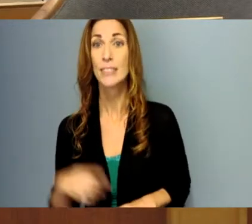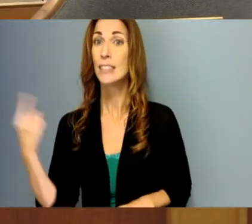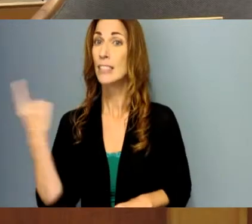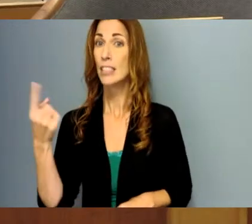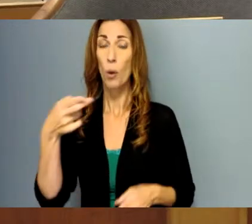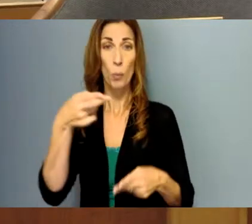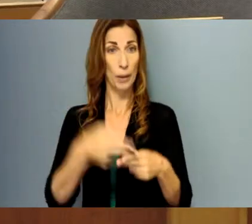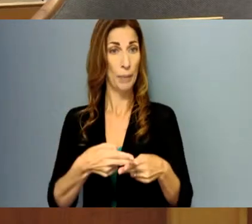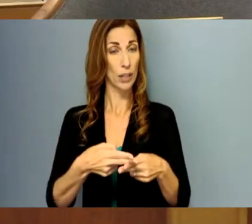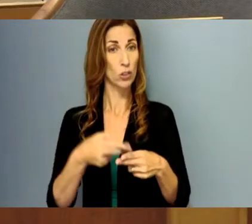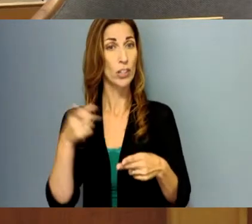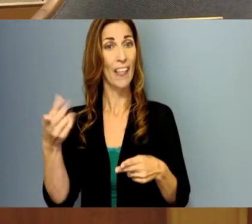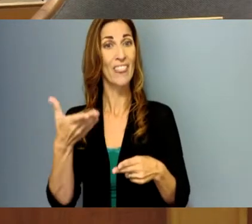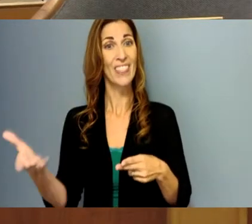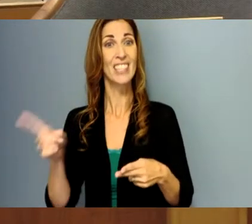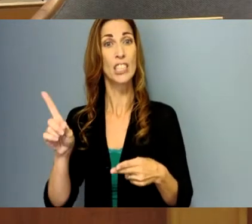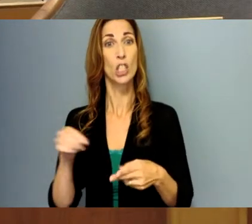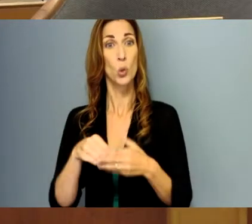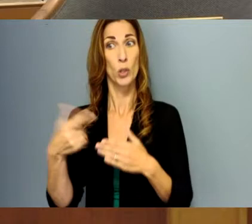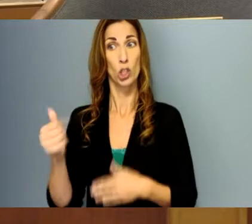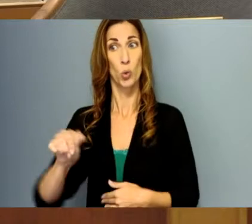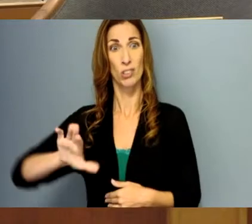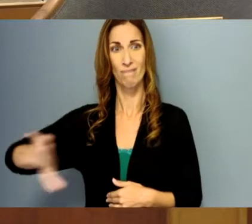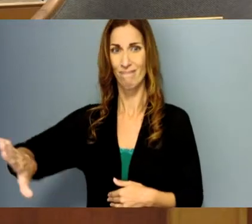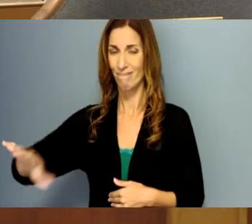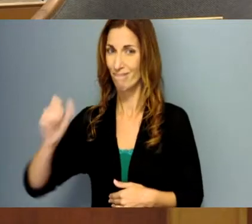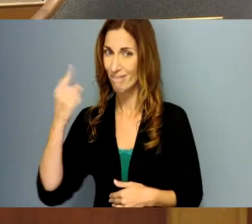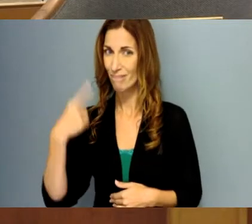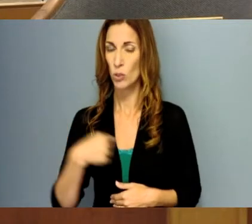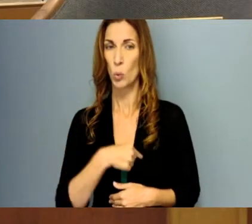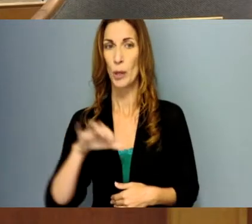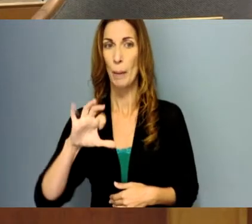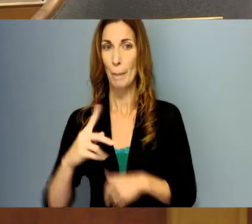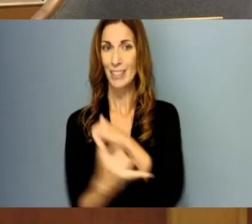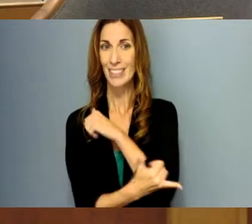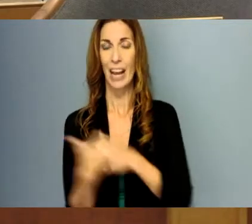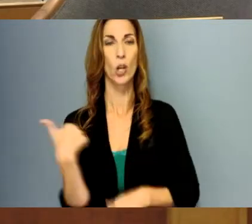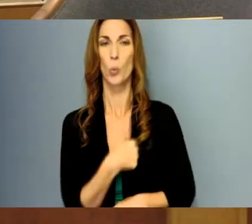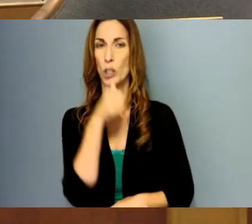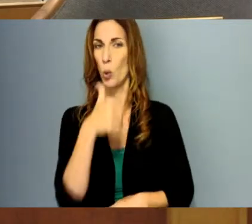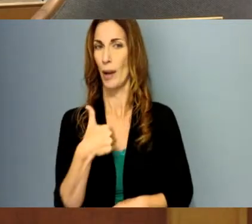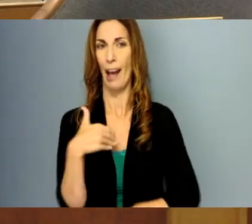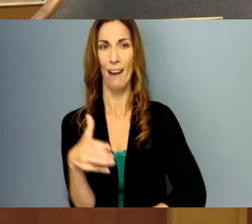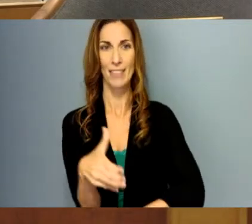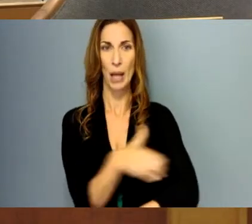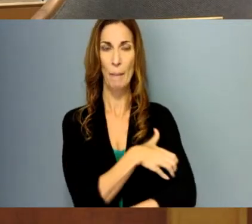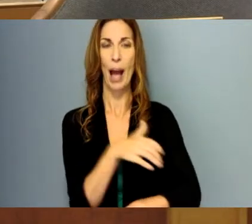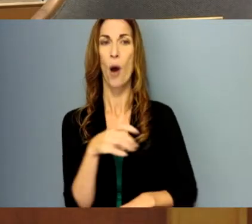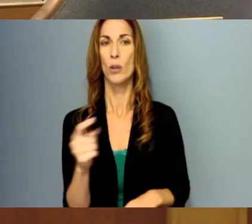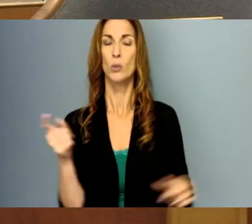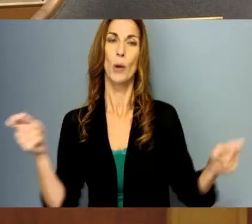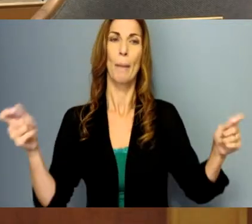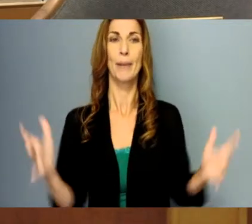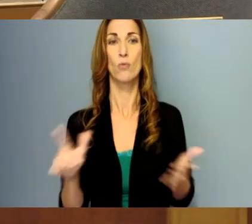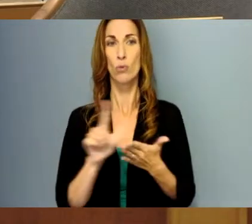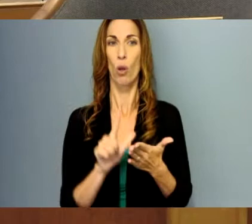cited things they do in Georgia. Bucks County does not have the power to administer